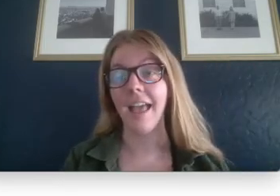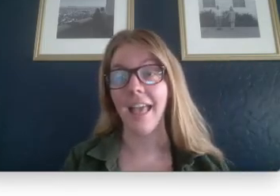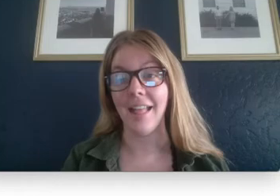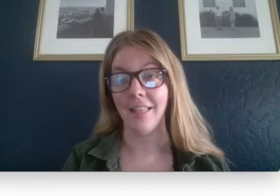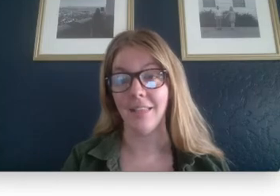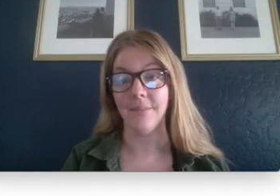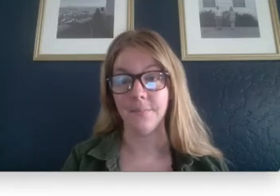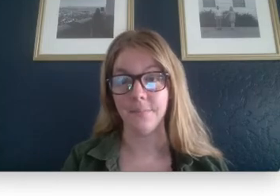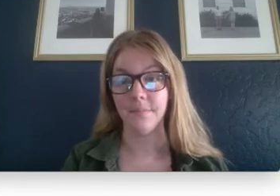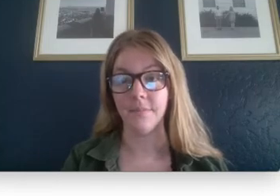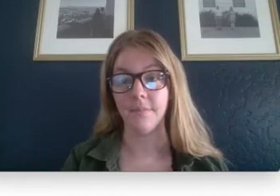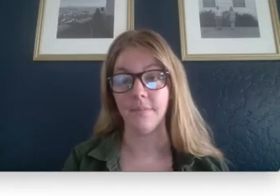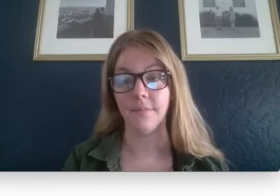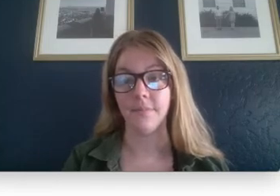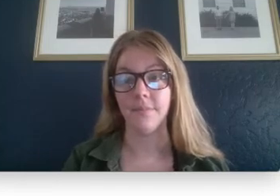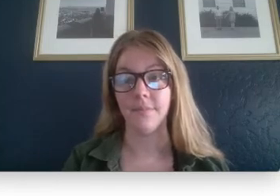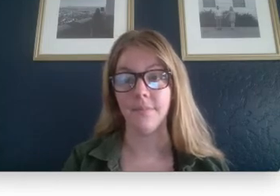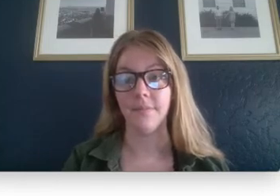letter L.